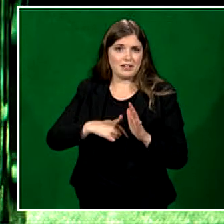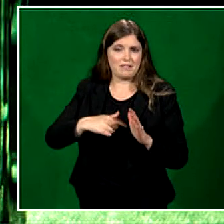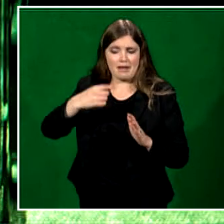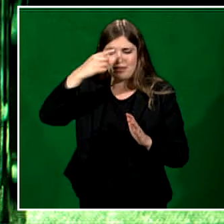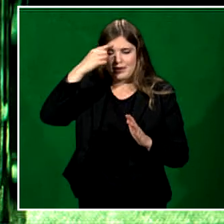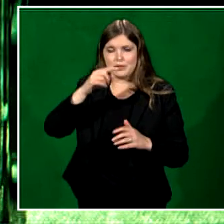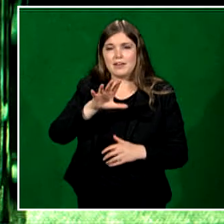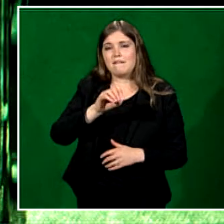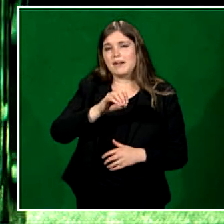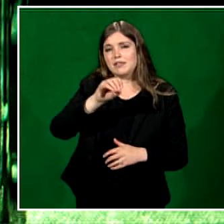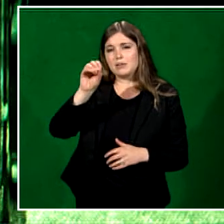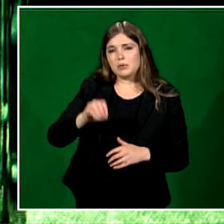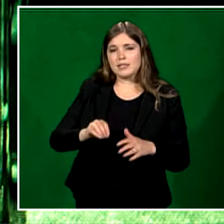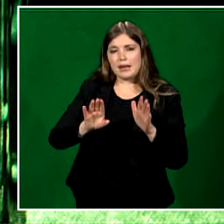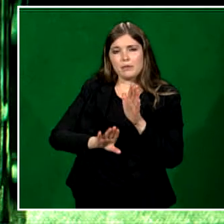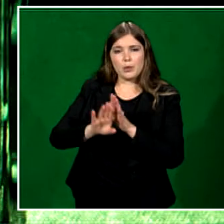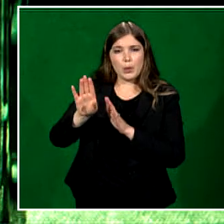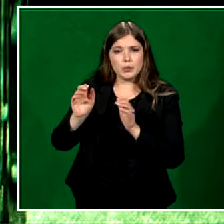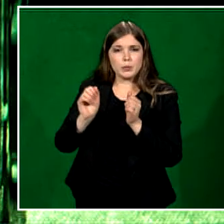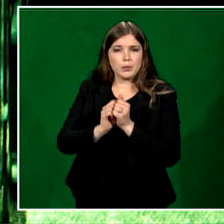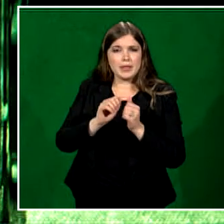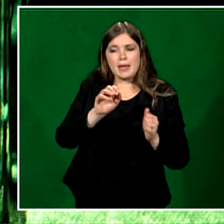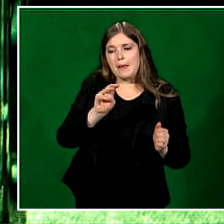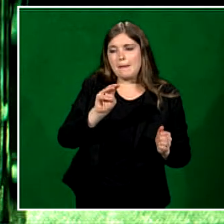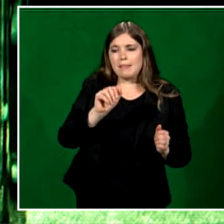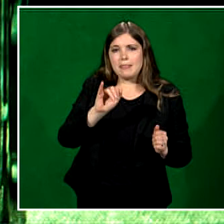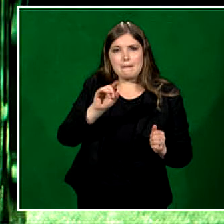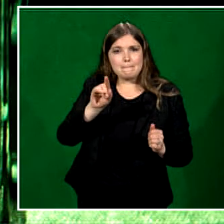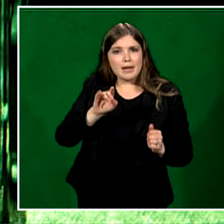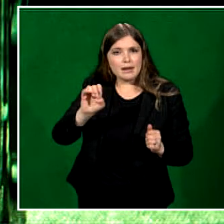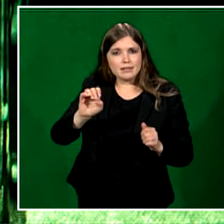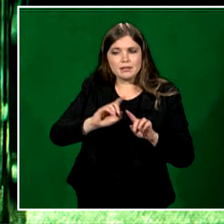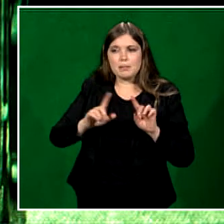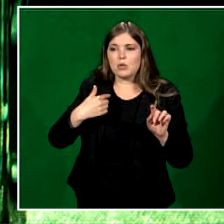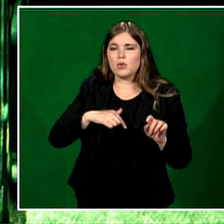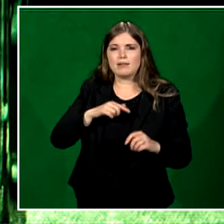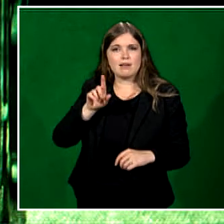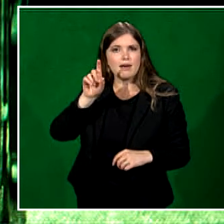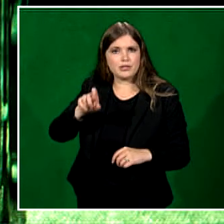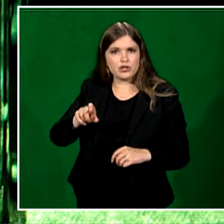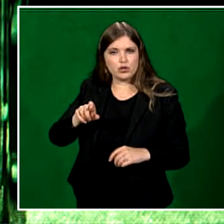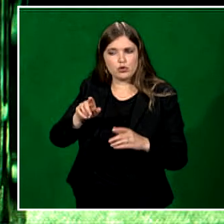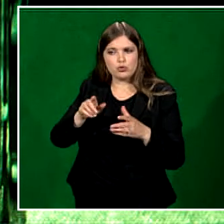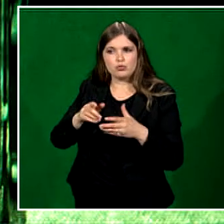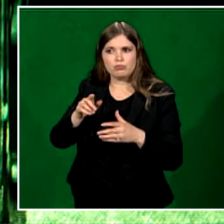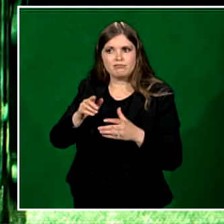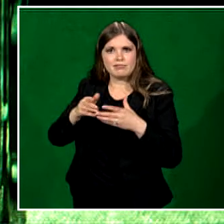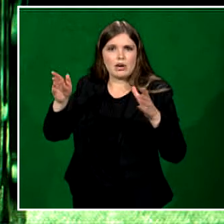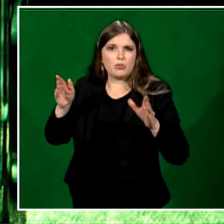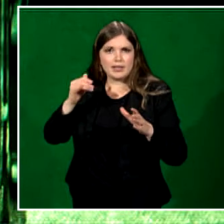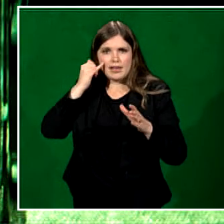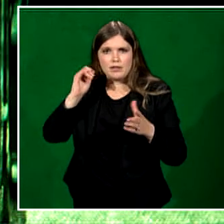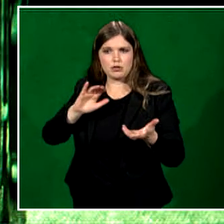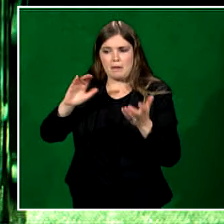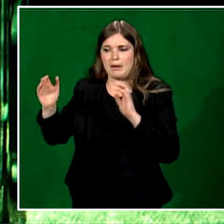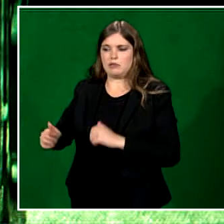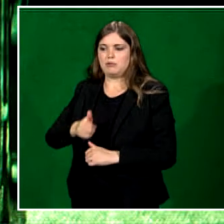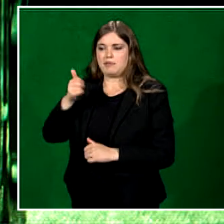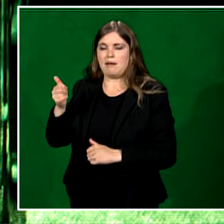the yield of the maize, although we had to ask you generally if it was comparative to the other inorganic